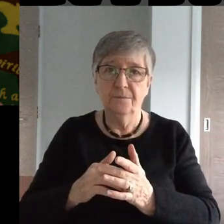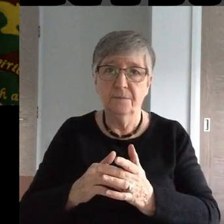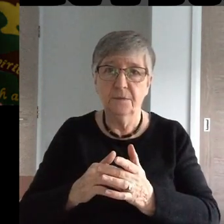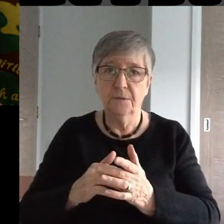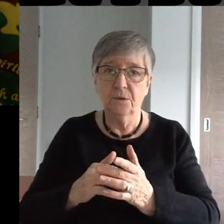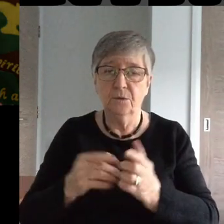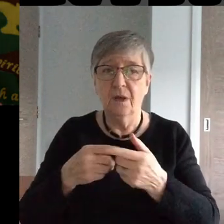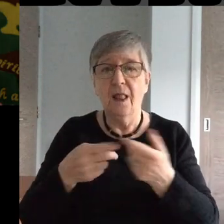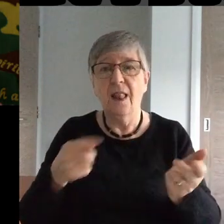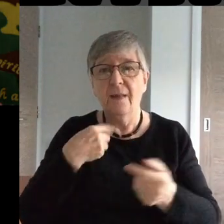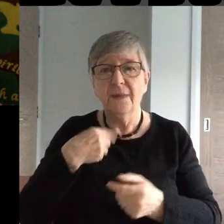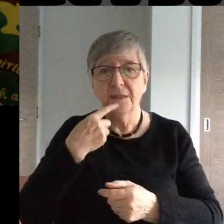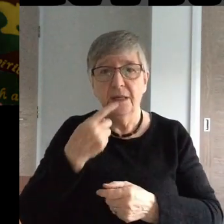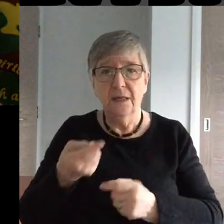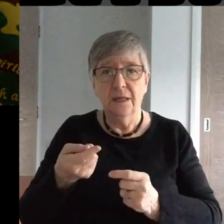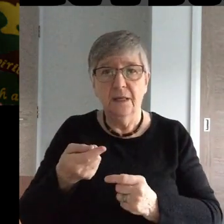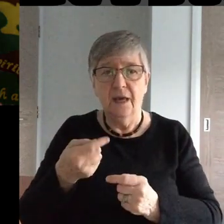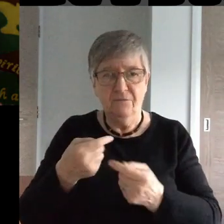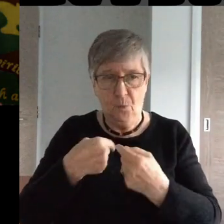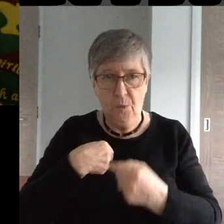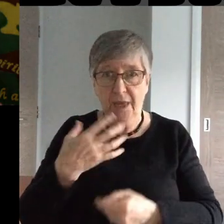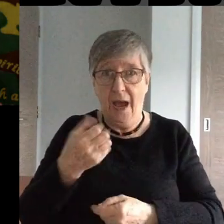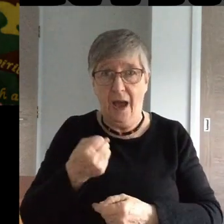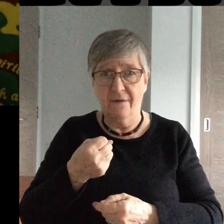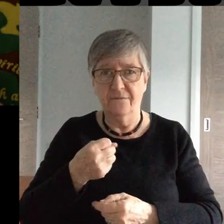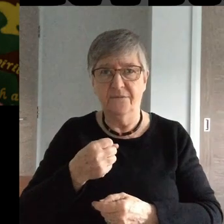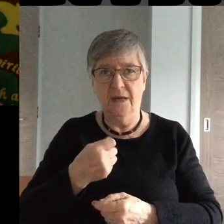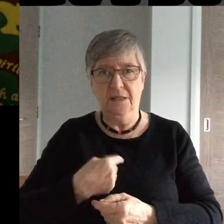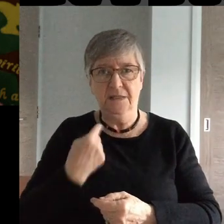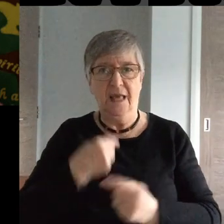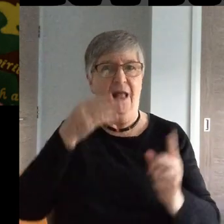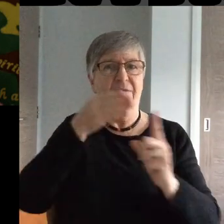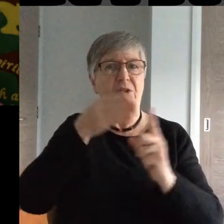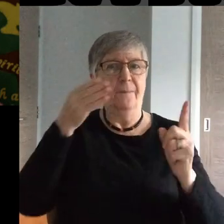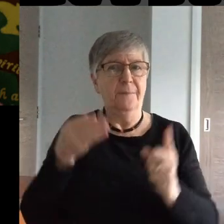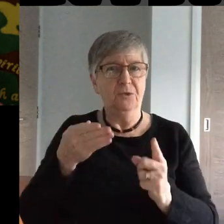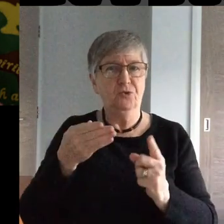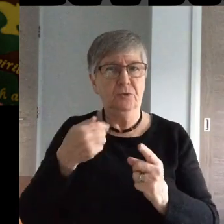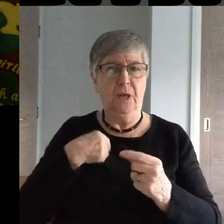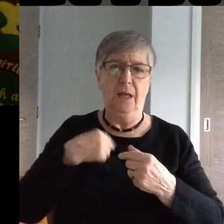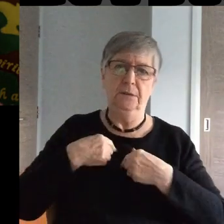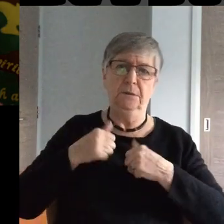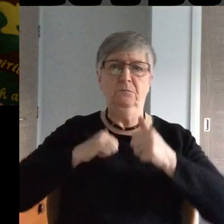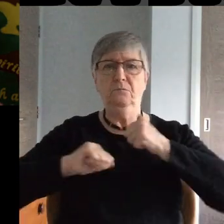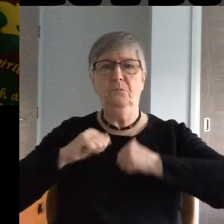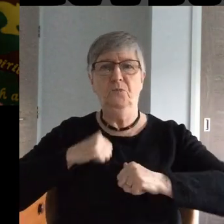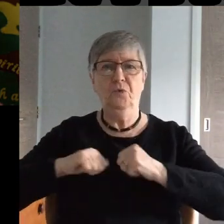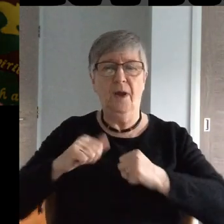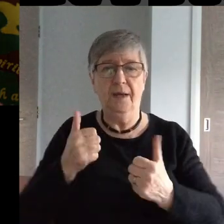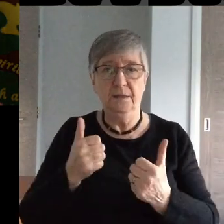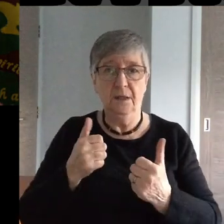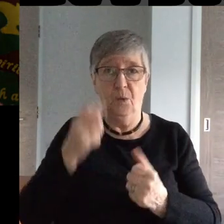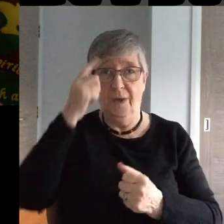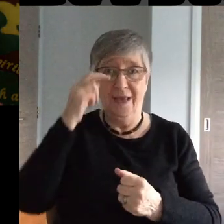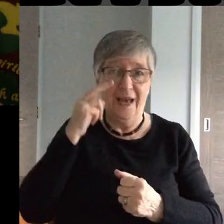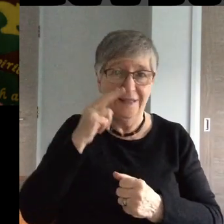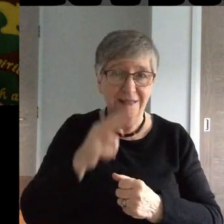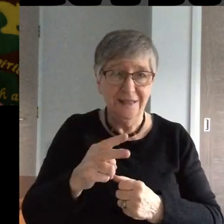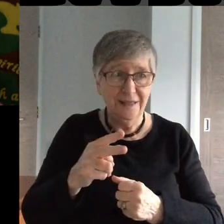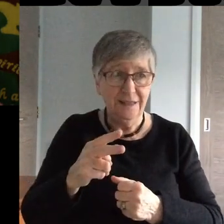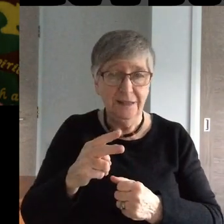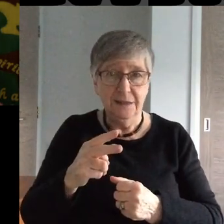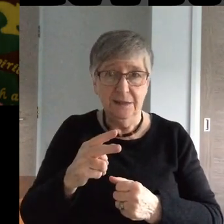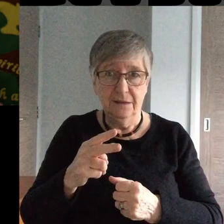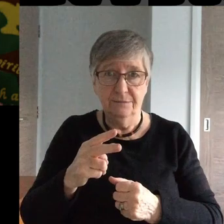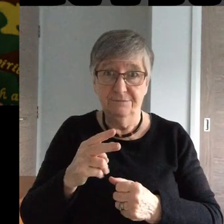In other words, let me put it like this. When we have selfish ambition and vain conceit, we can see that we are